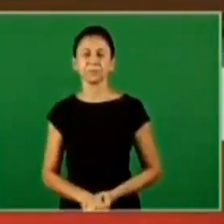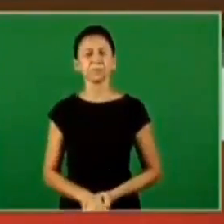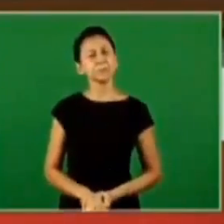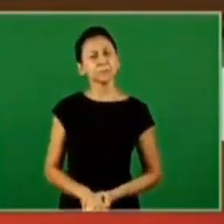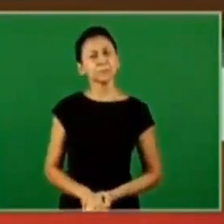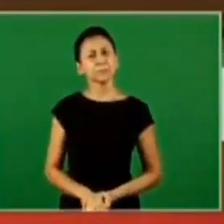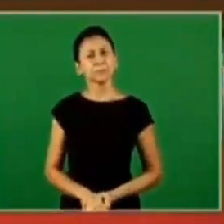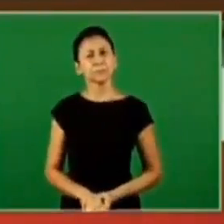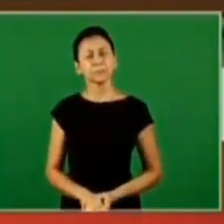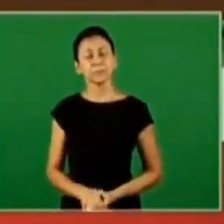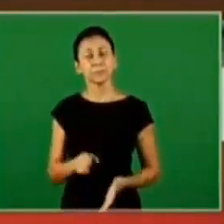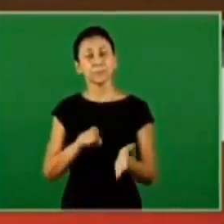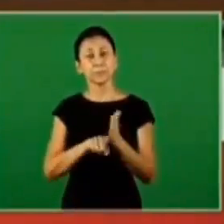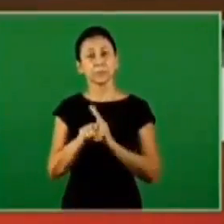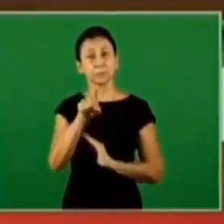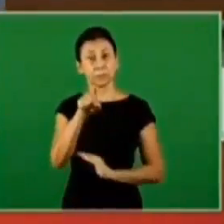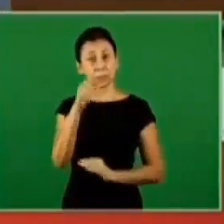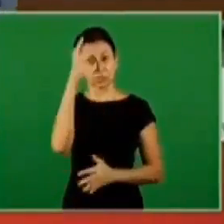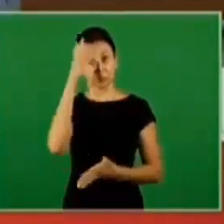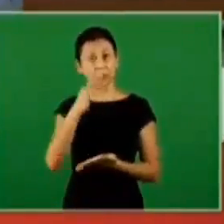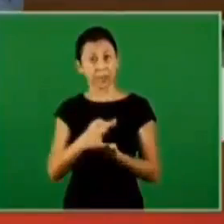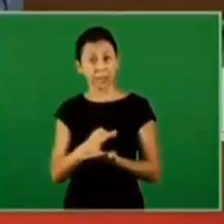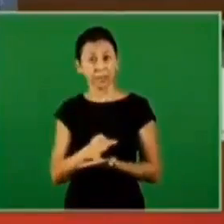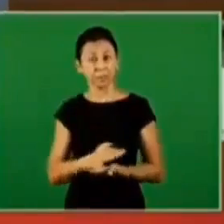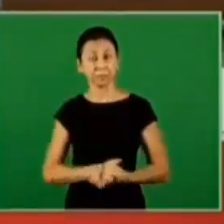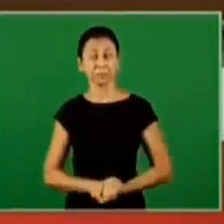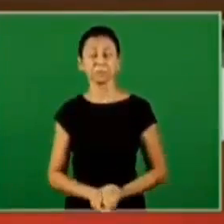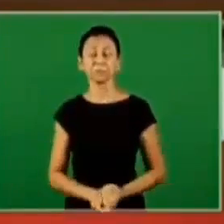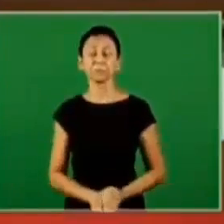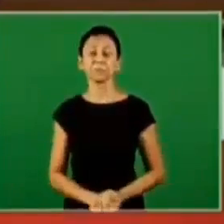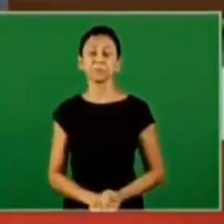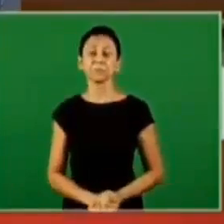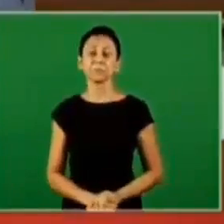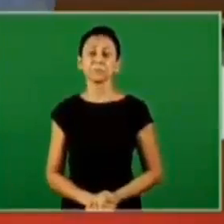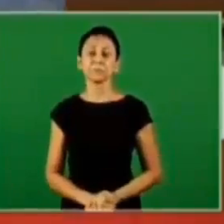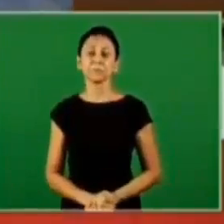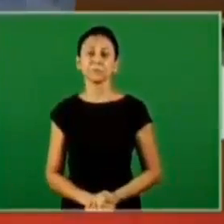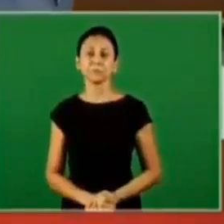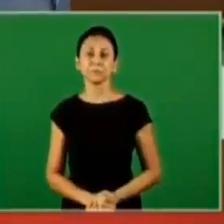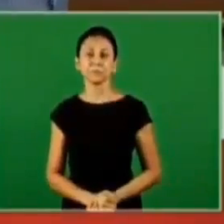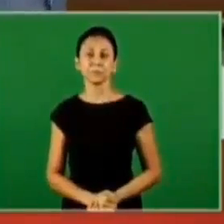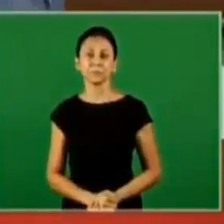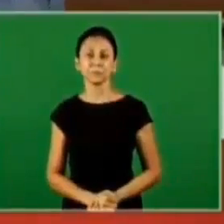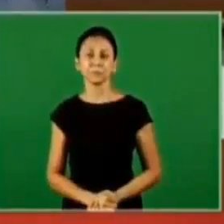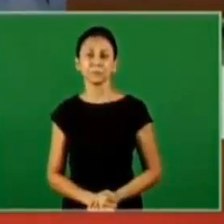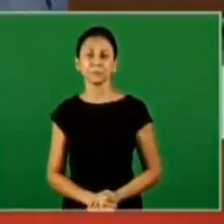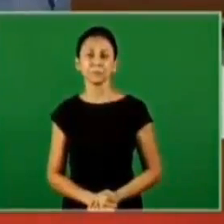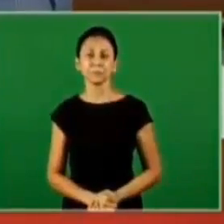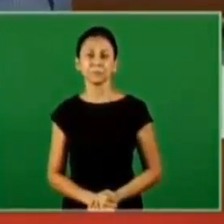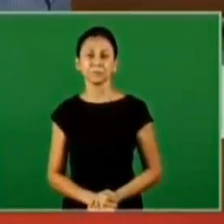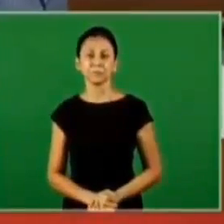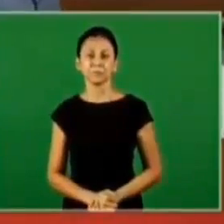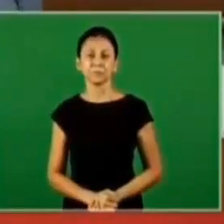bit about faith. I'm going to ask you a question about faith in a few minutes. This is not